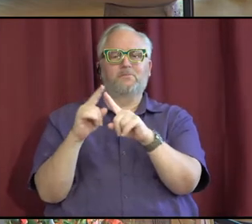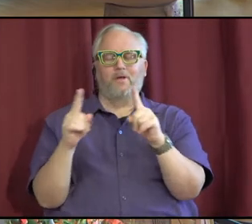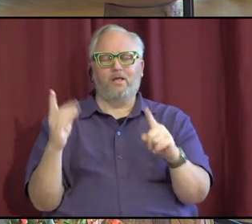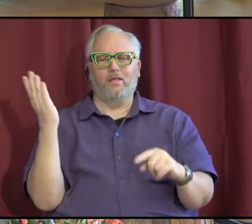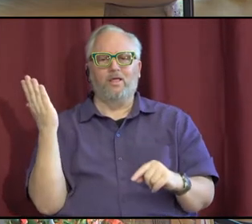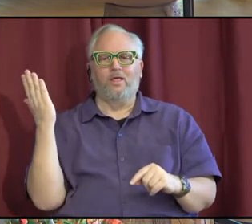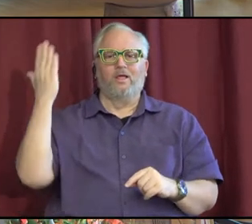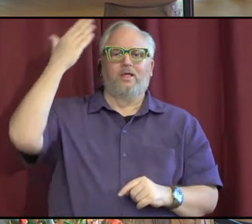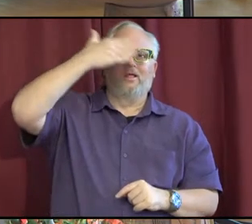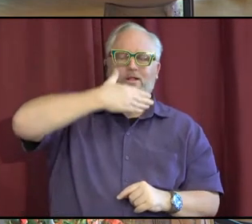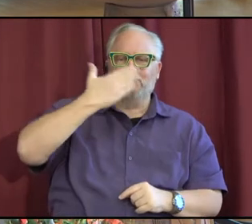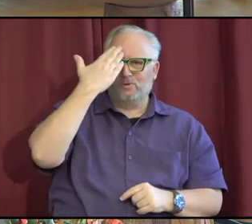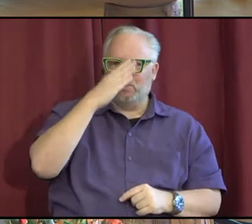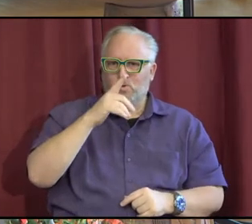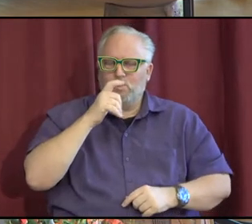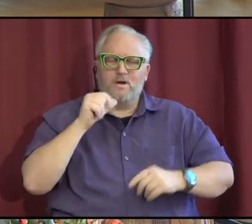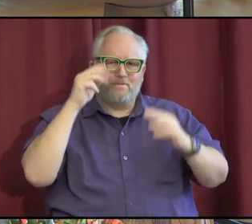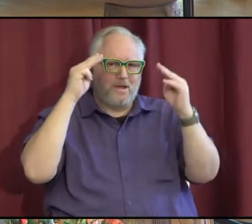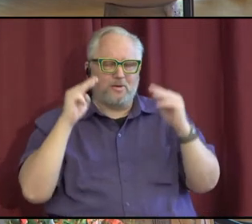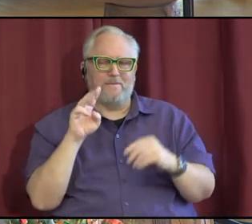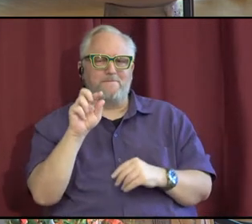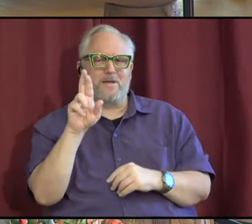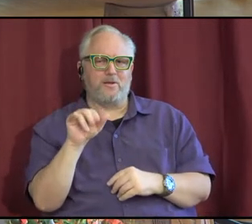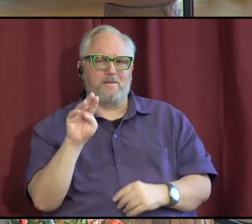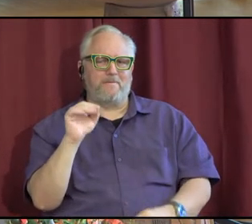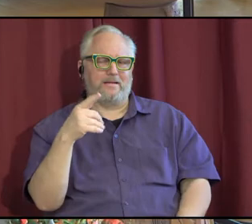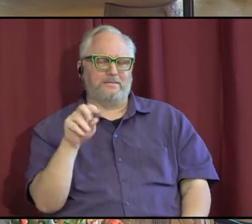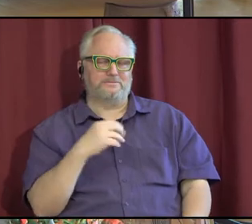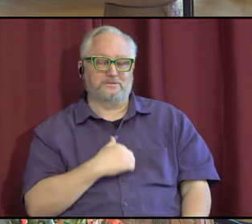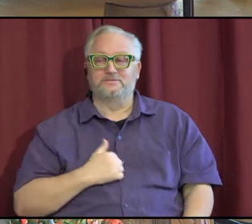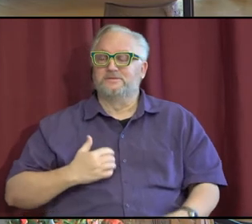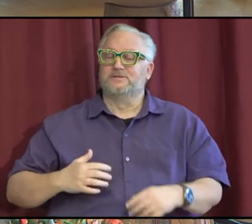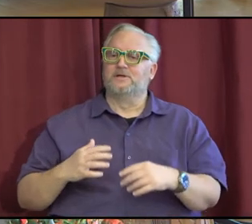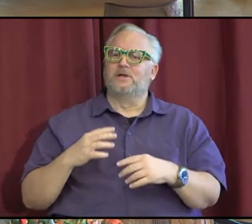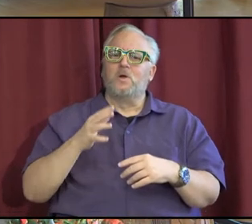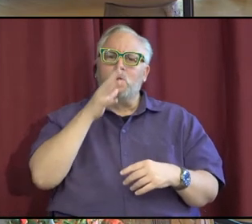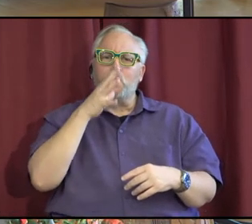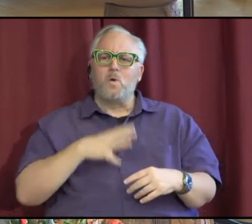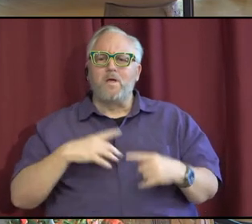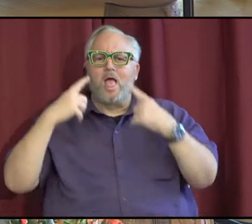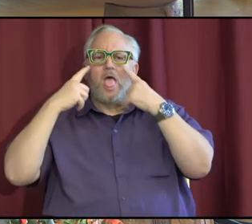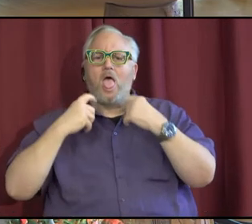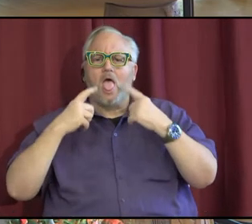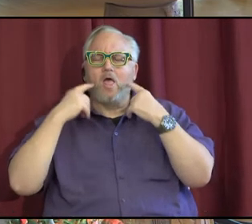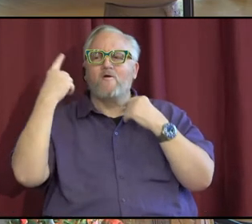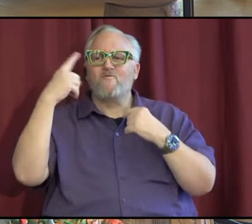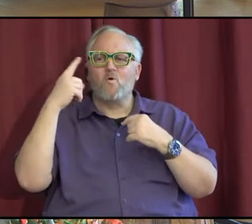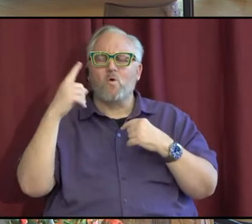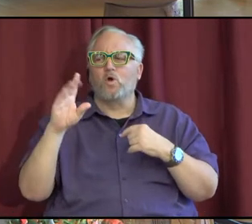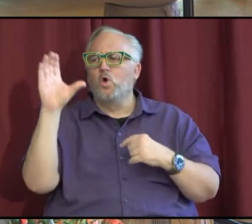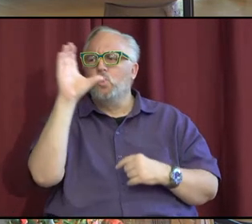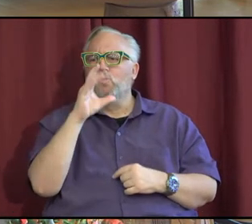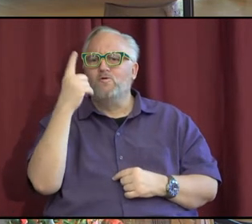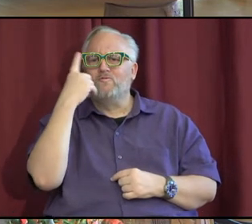Jesus. Jesus said to her, "Woman, why are you weeping? Whom are you looking for?"